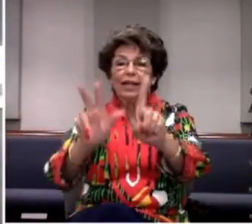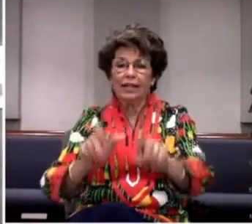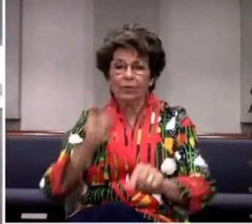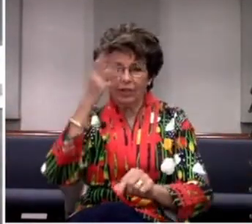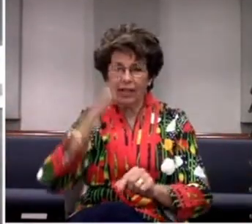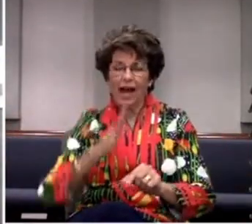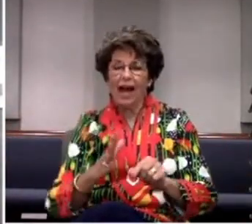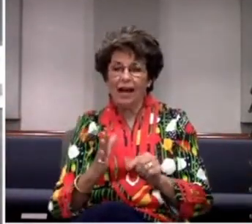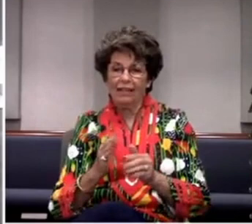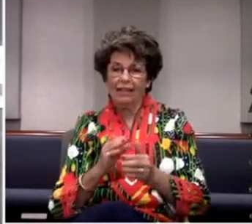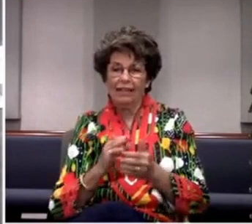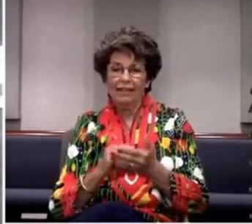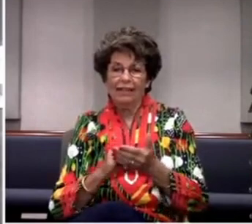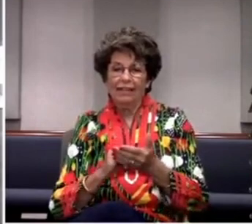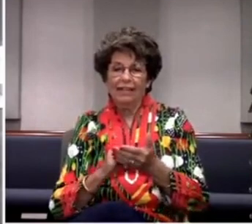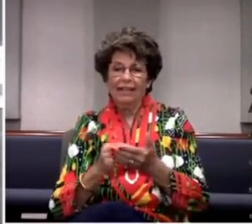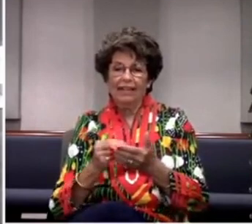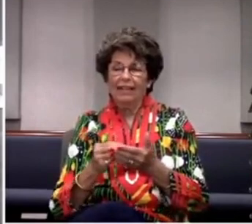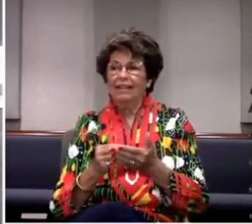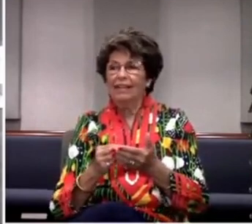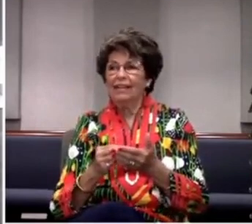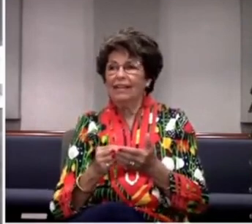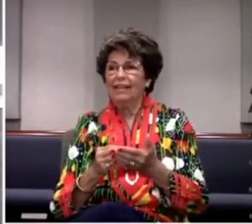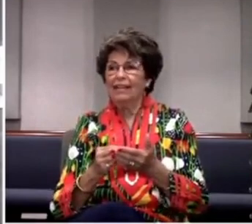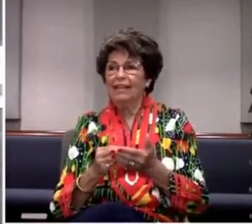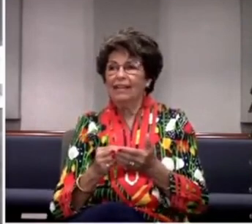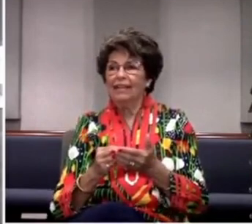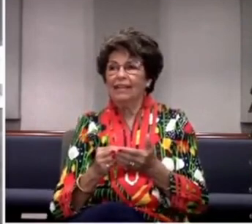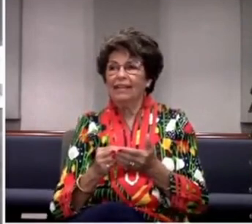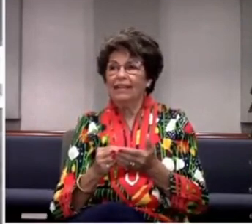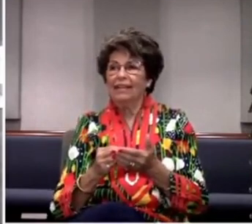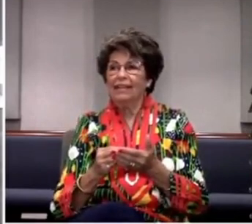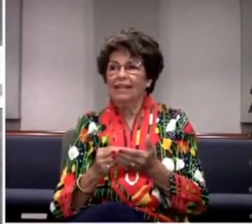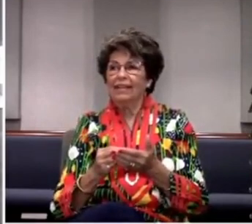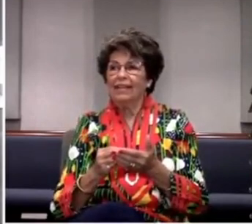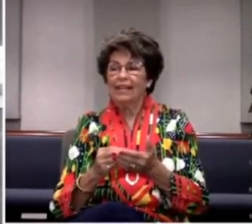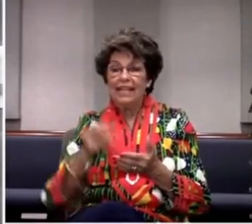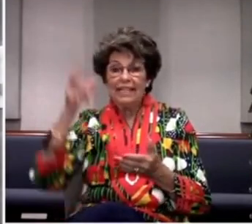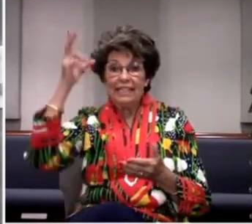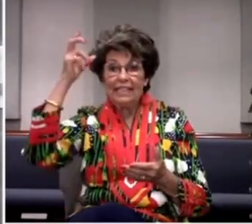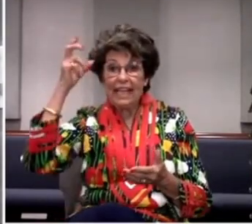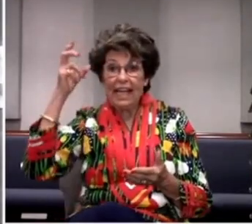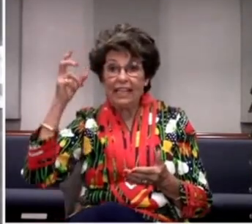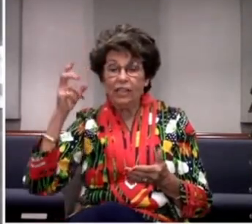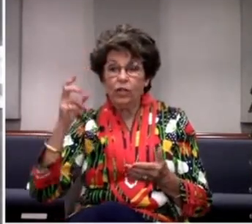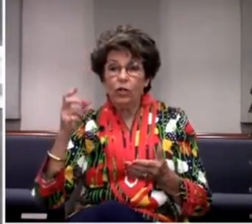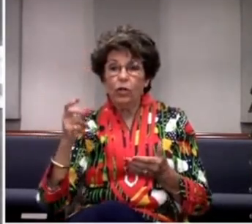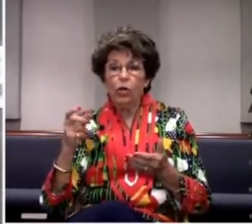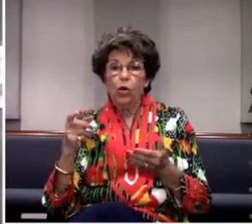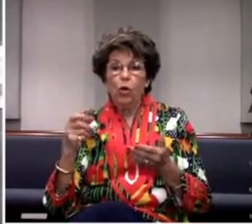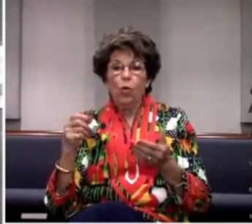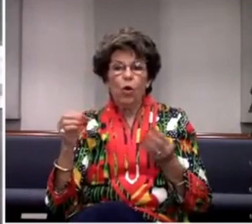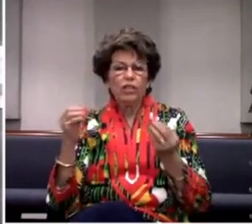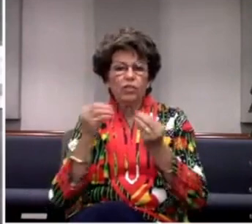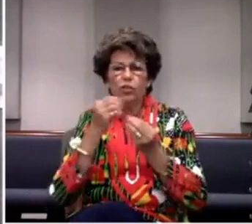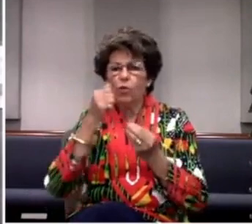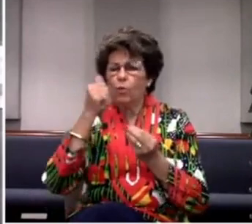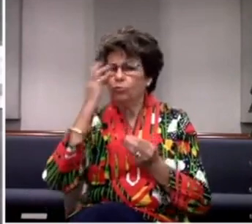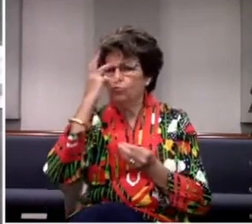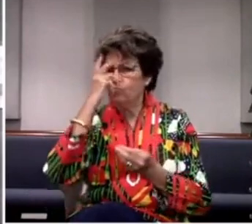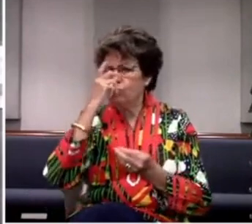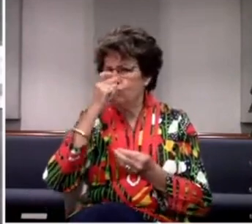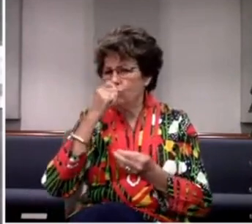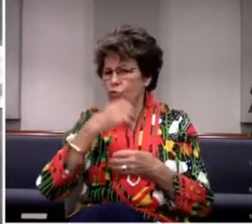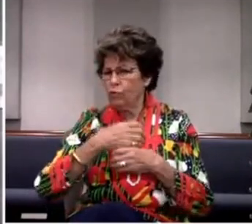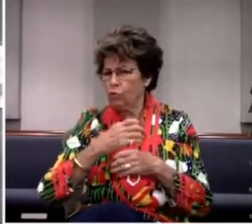we know about the serpent and his creation was that he was probably the most attractive animal that was created. We know that snakes did not crawl on their belly when they